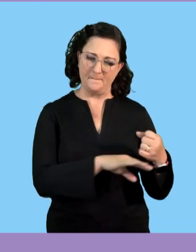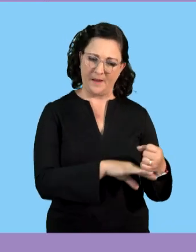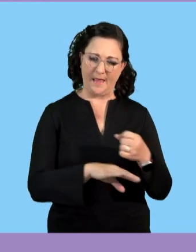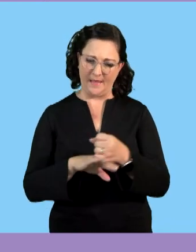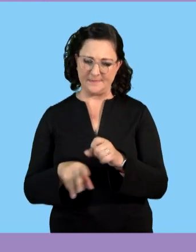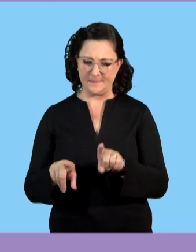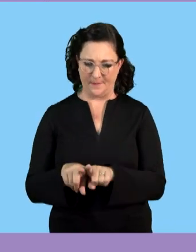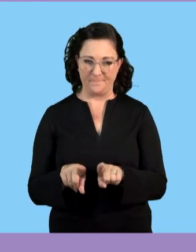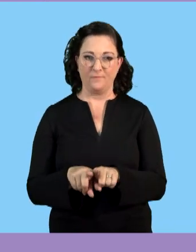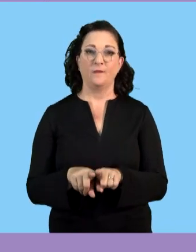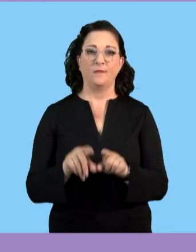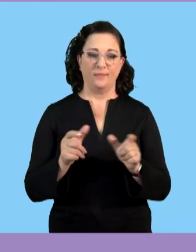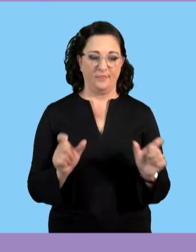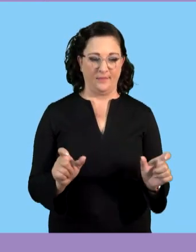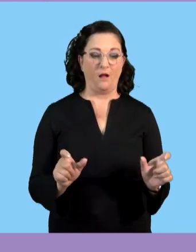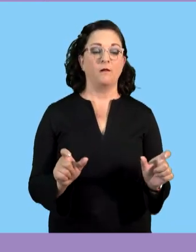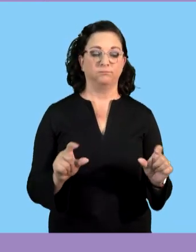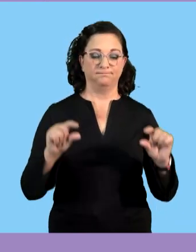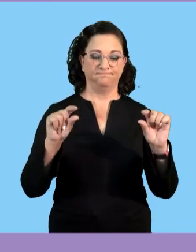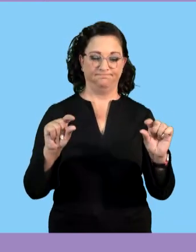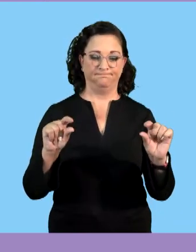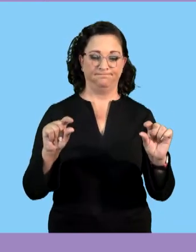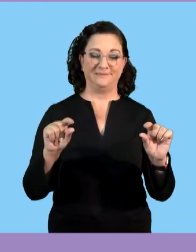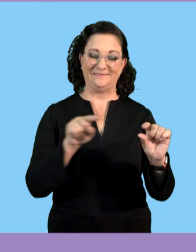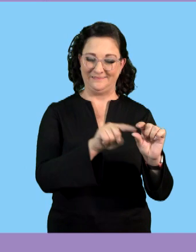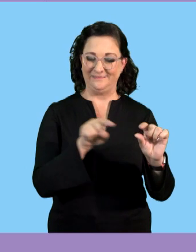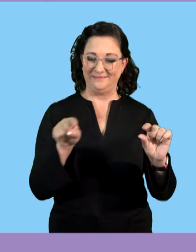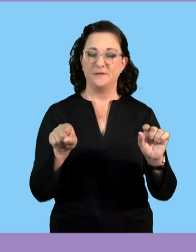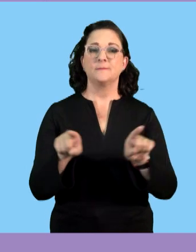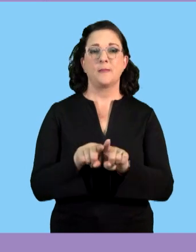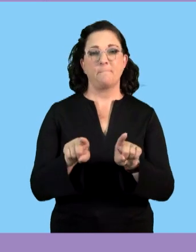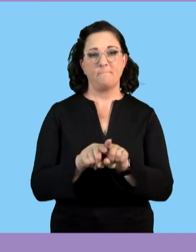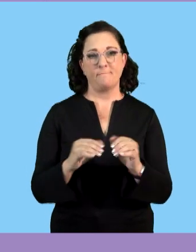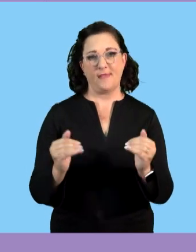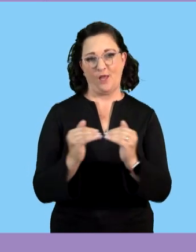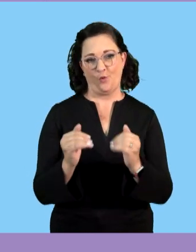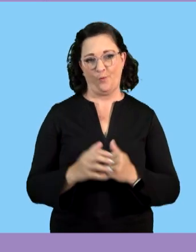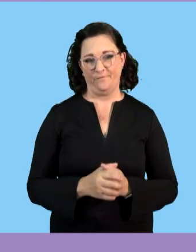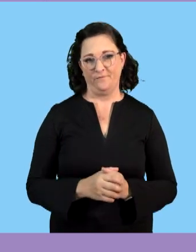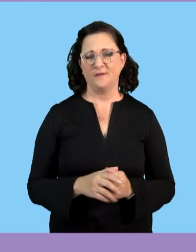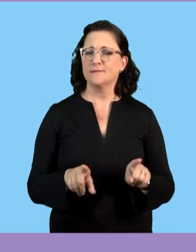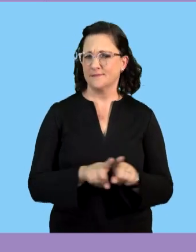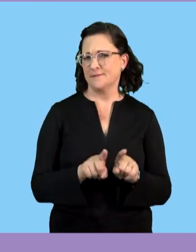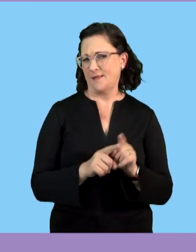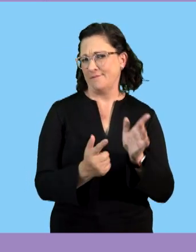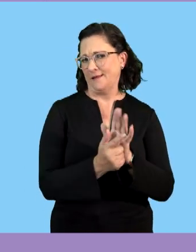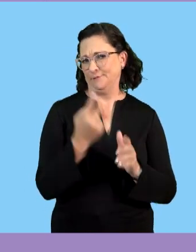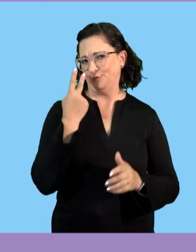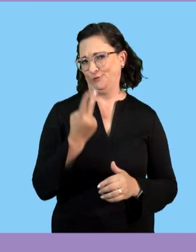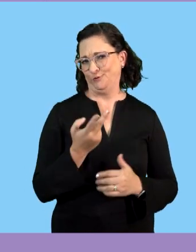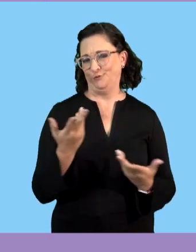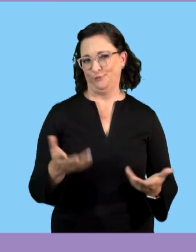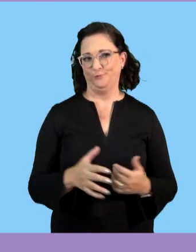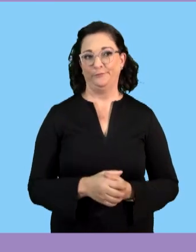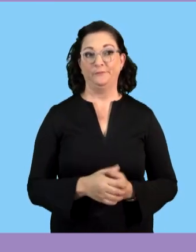and they have the same basis, then the exponents are equal, just like we have been working throughout